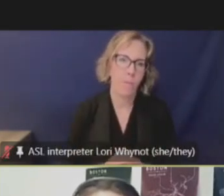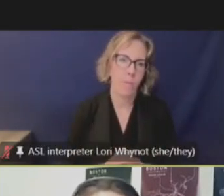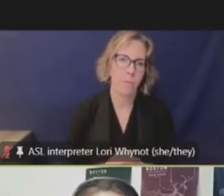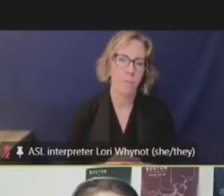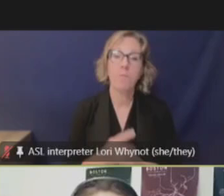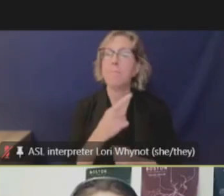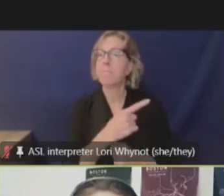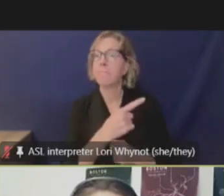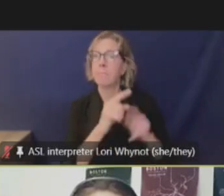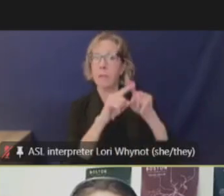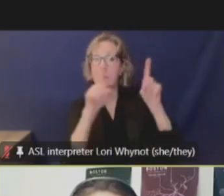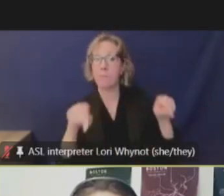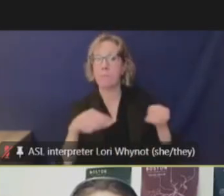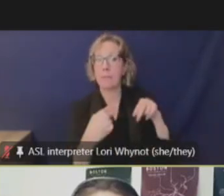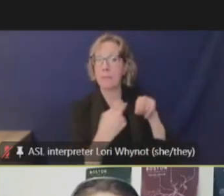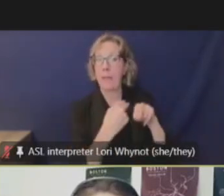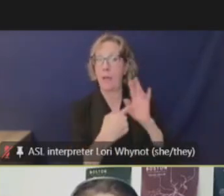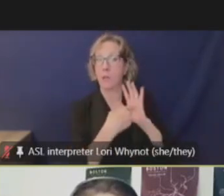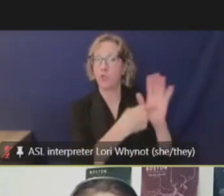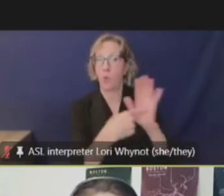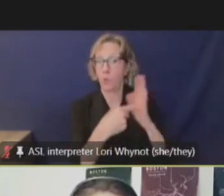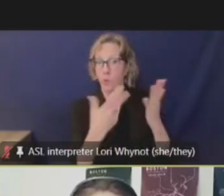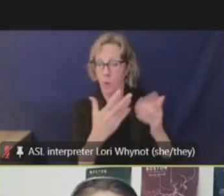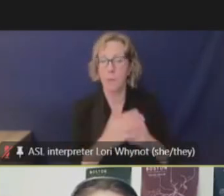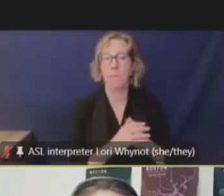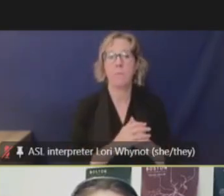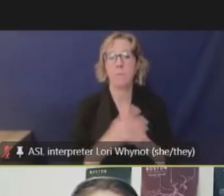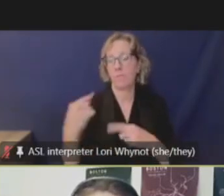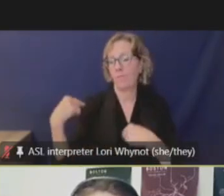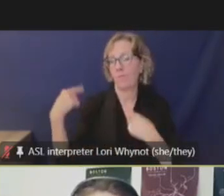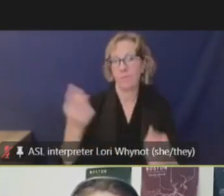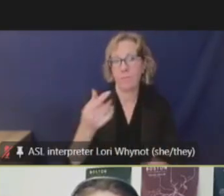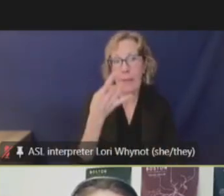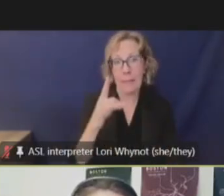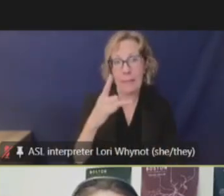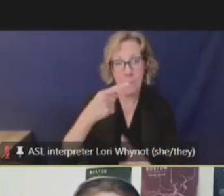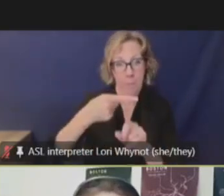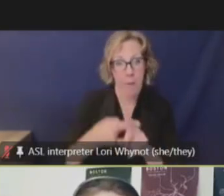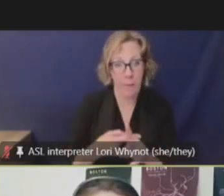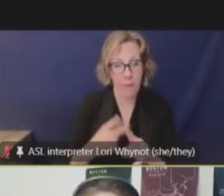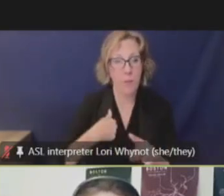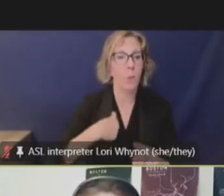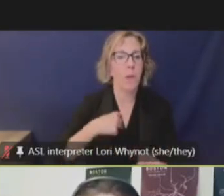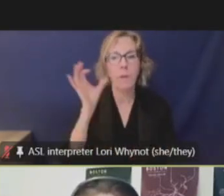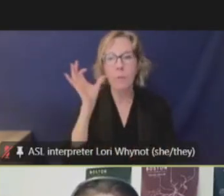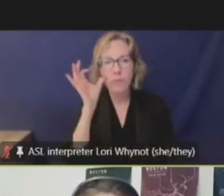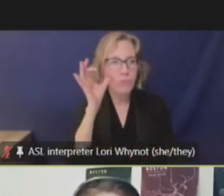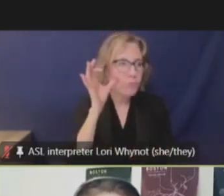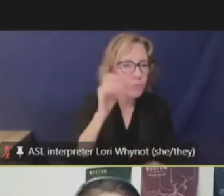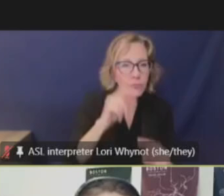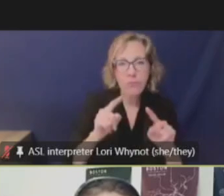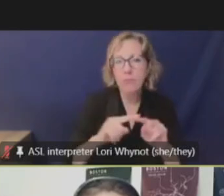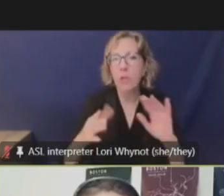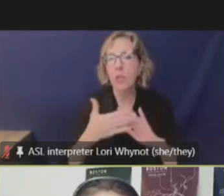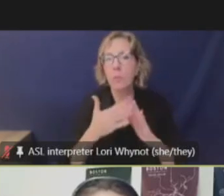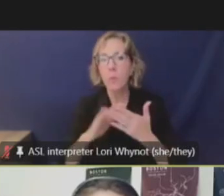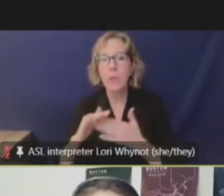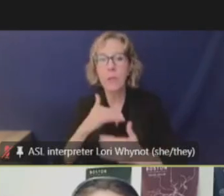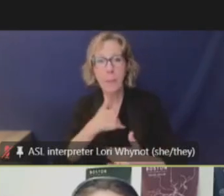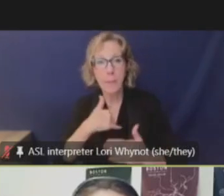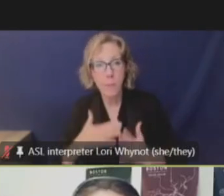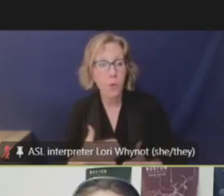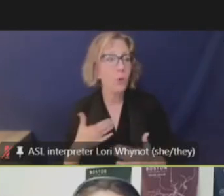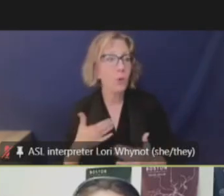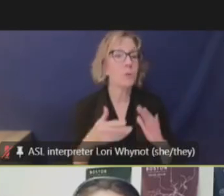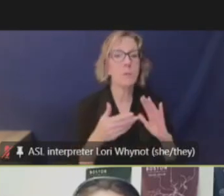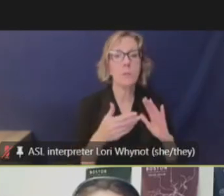So we've been working over the past 18 months to hear from community members, developers, and city staff about what